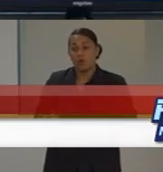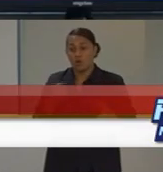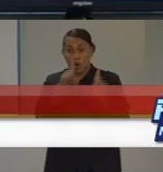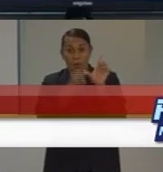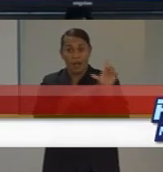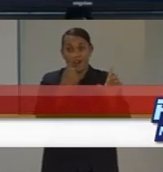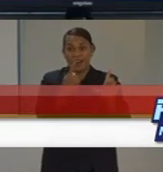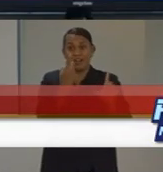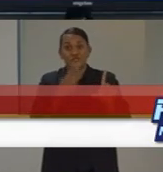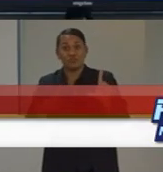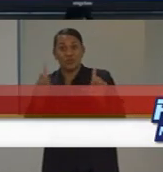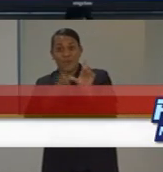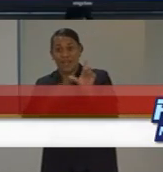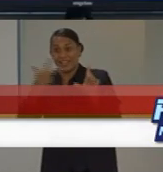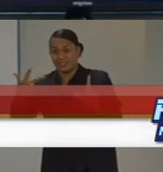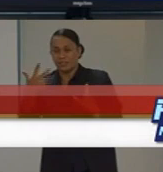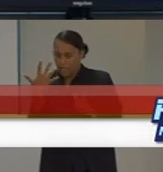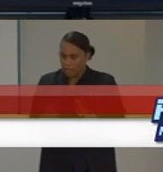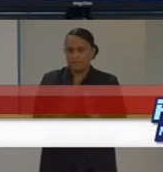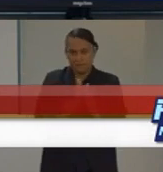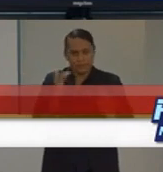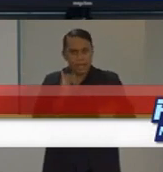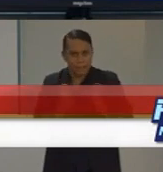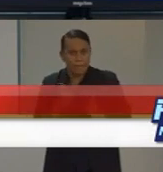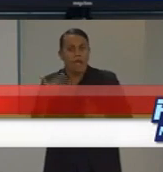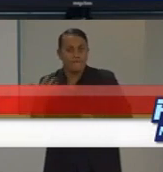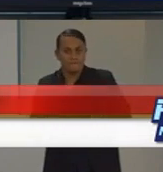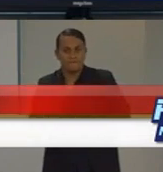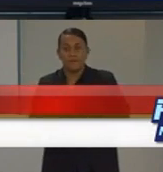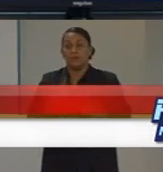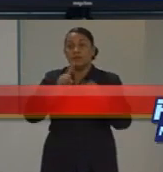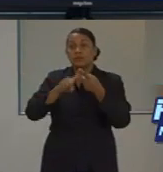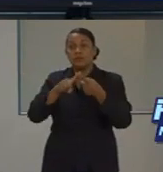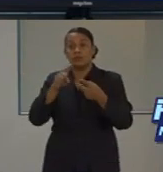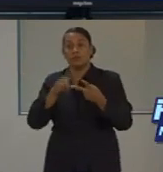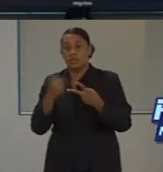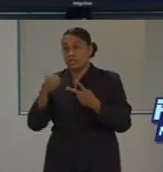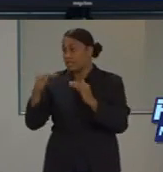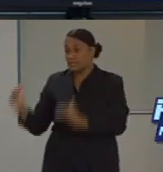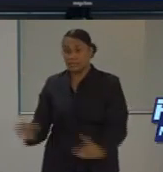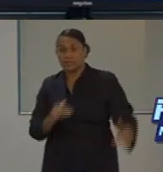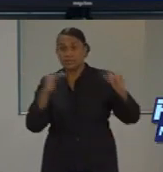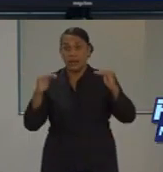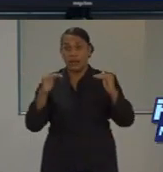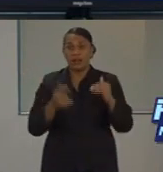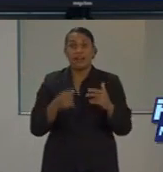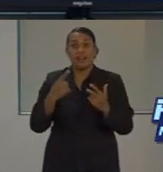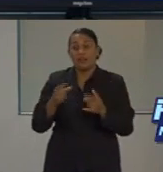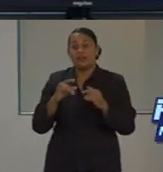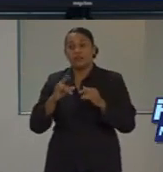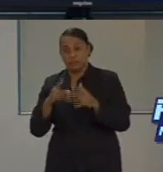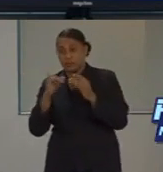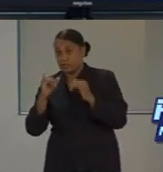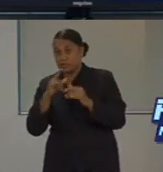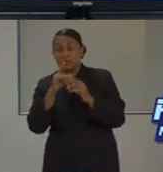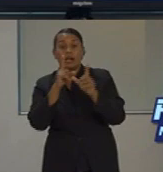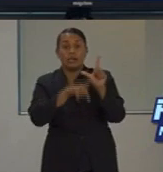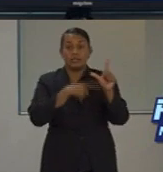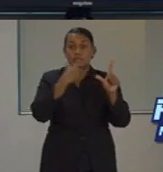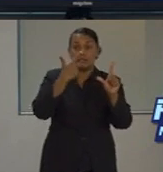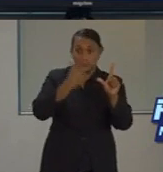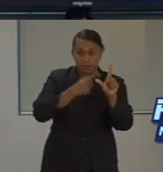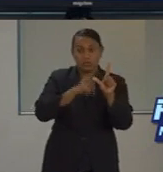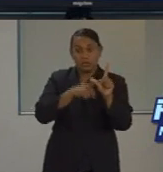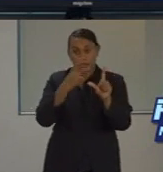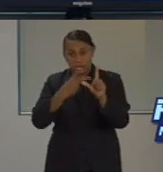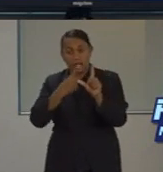numeracy examinations for Year 5 and 7, and standard examinations for Years 9 and 11, and of course, external examinations